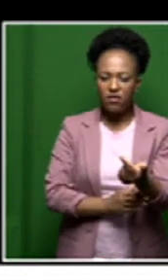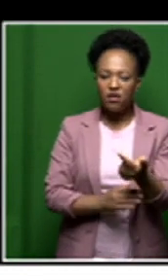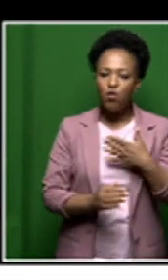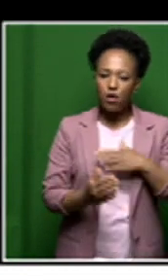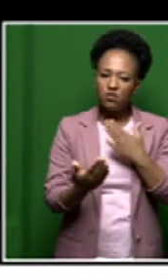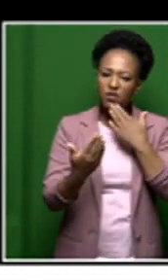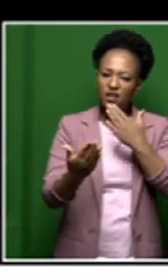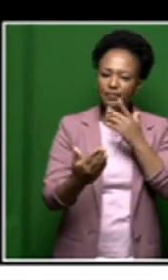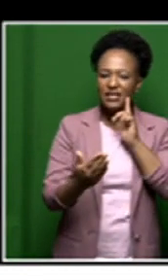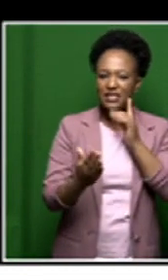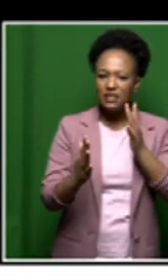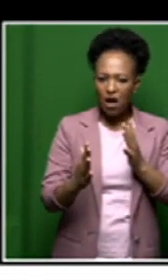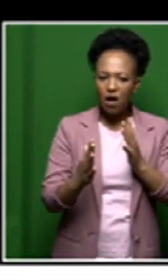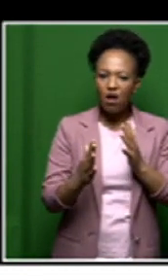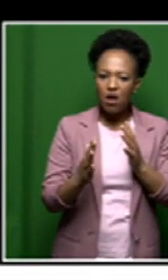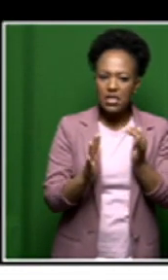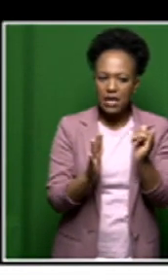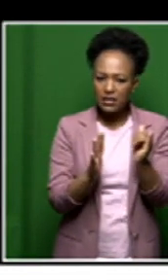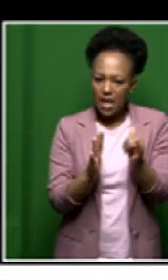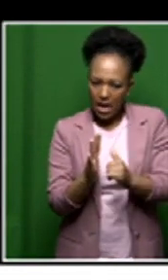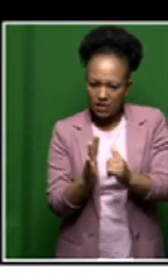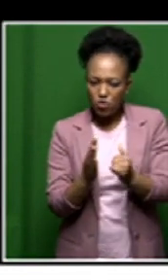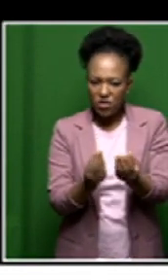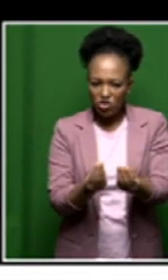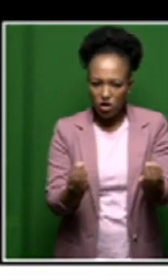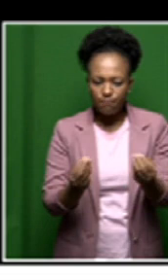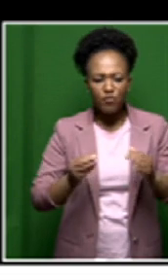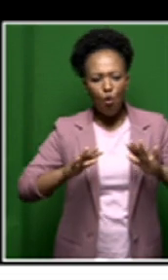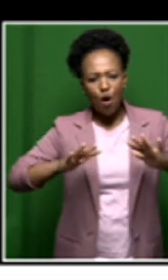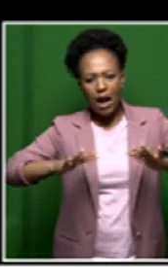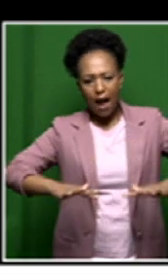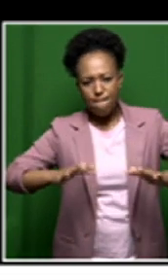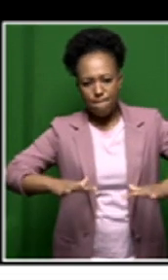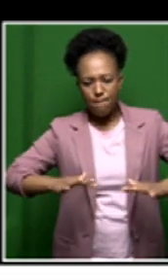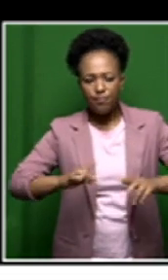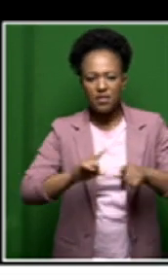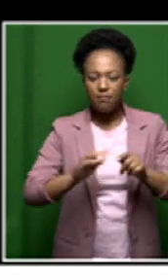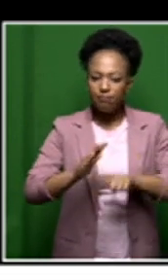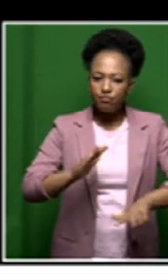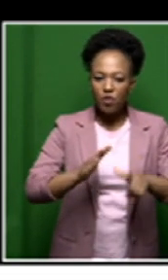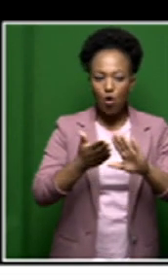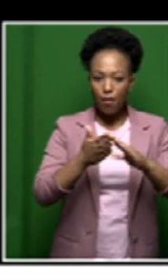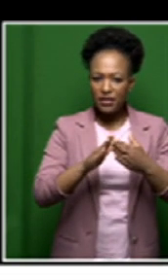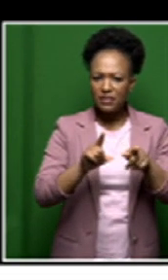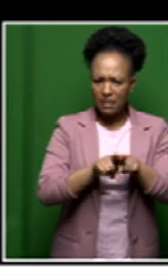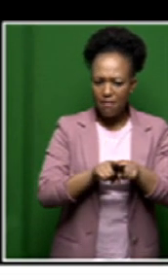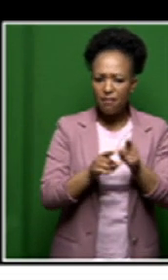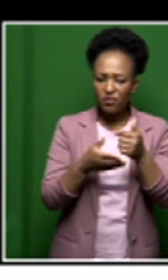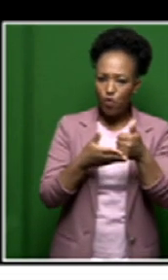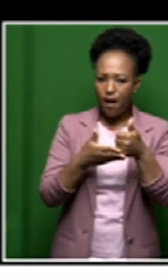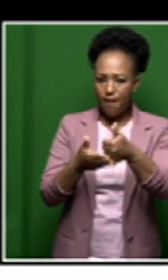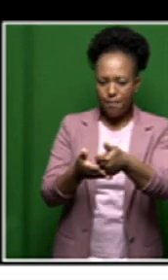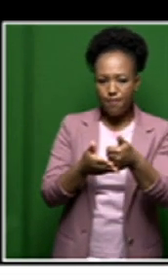teachers who remain with them, who calmed them down. We want to thank the local community who assisted